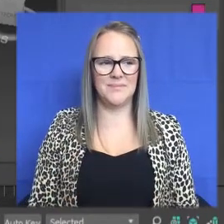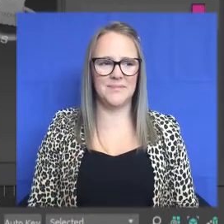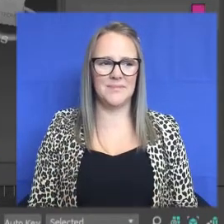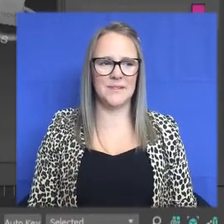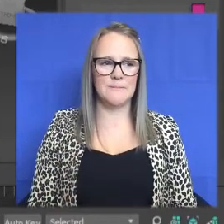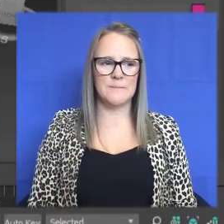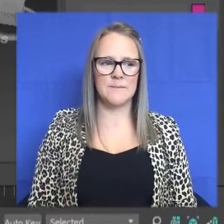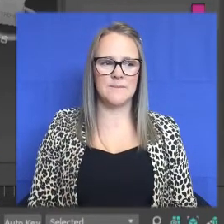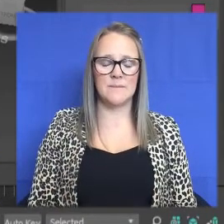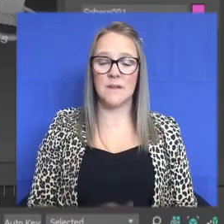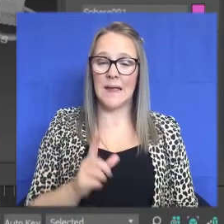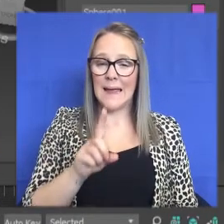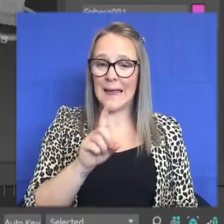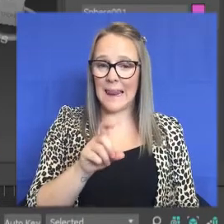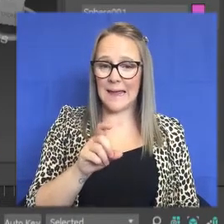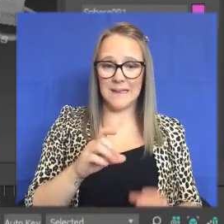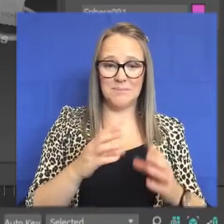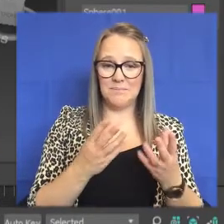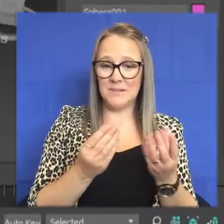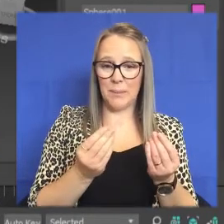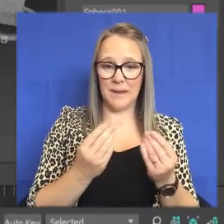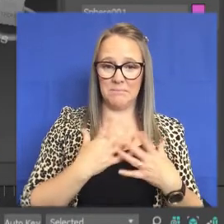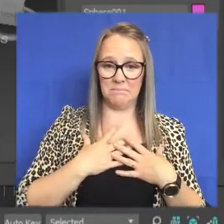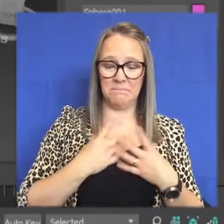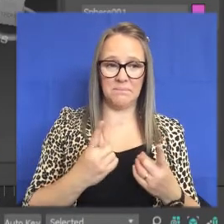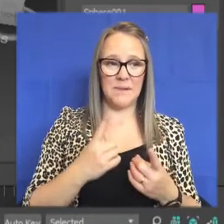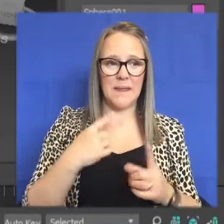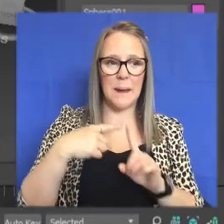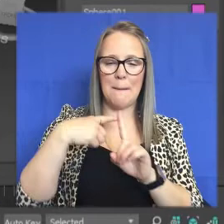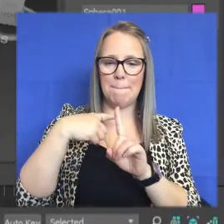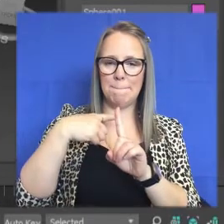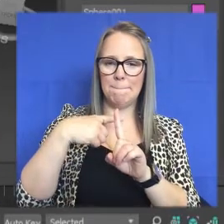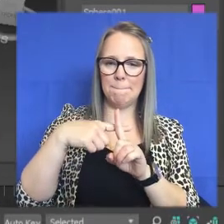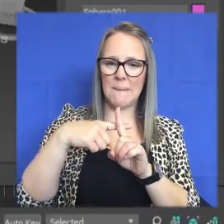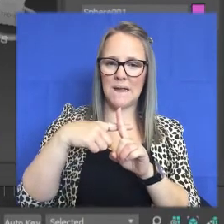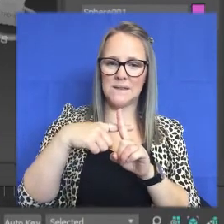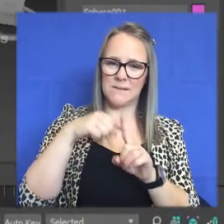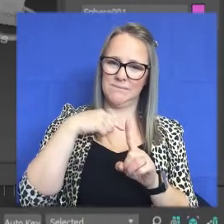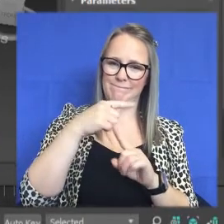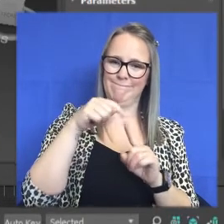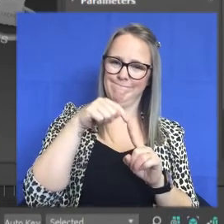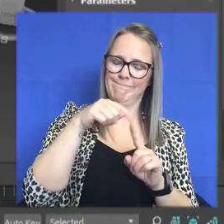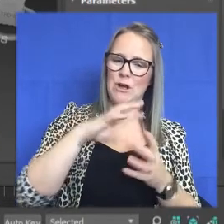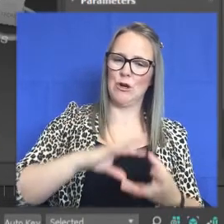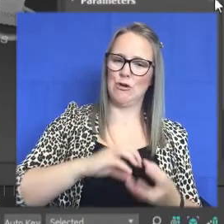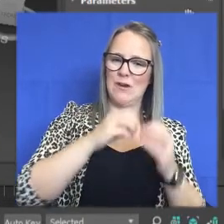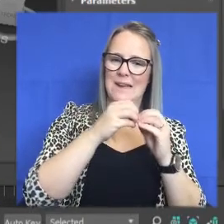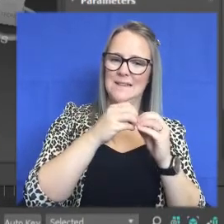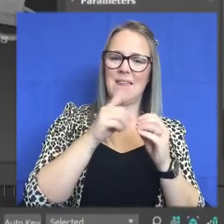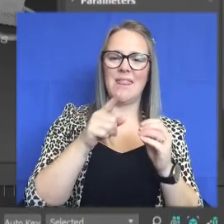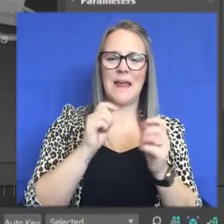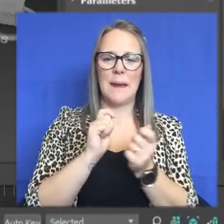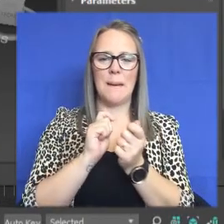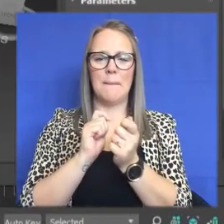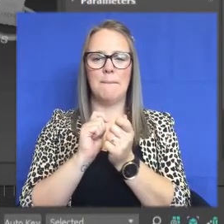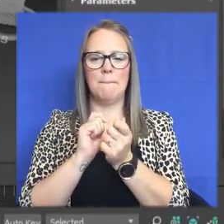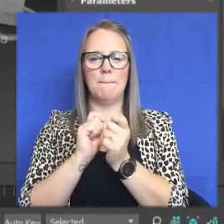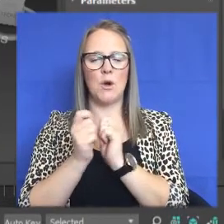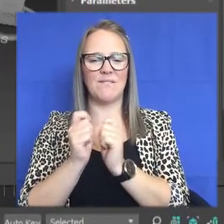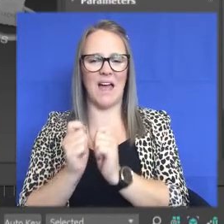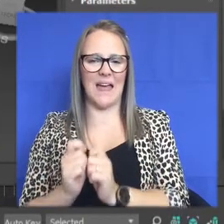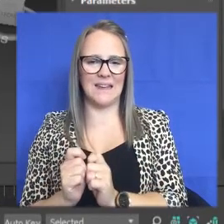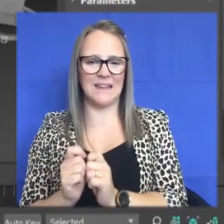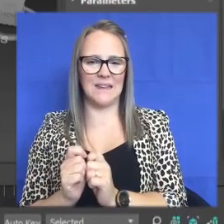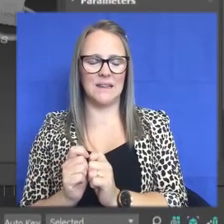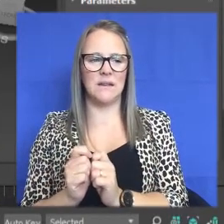If you have an object selected, plus sign is the create tab, modify tab is 1 over, you can change the